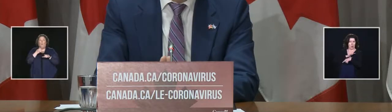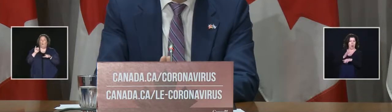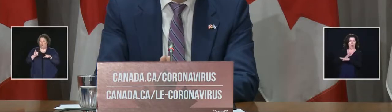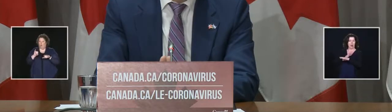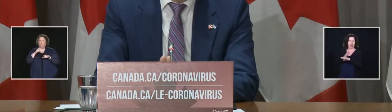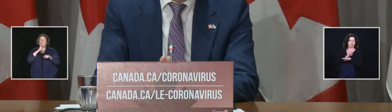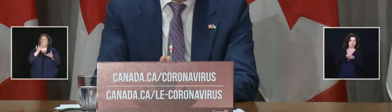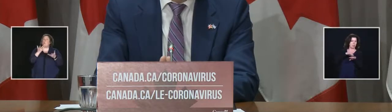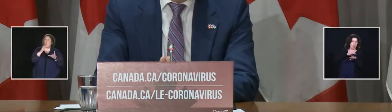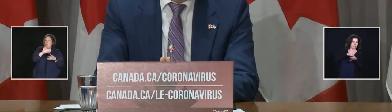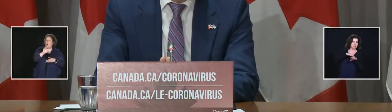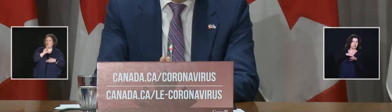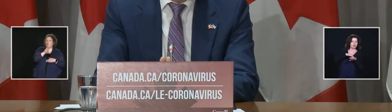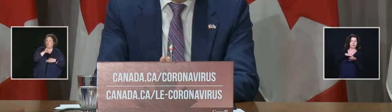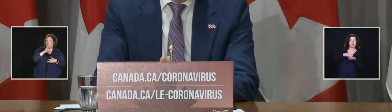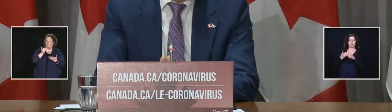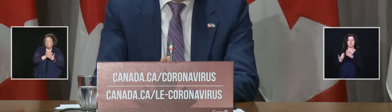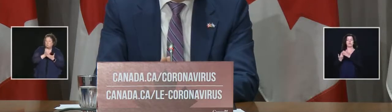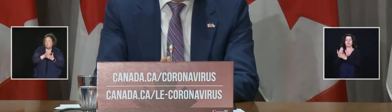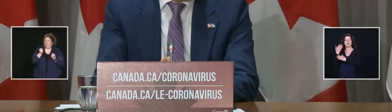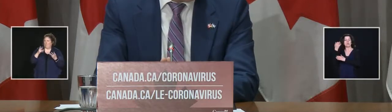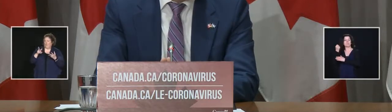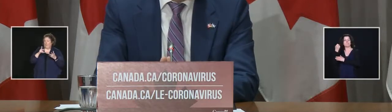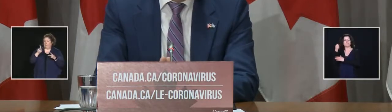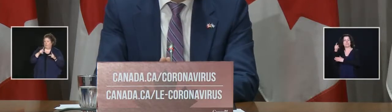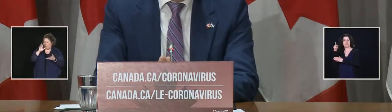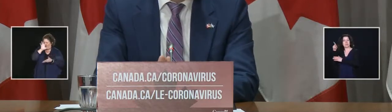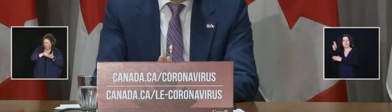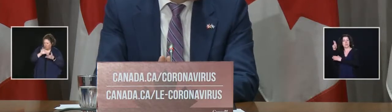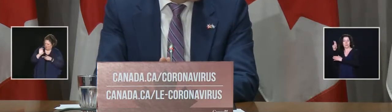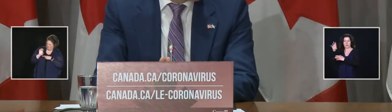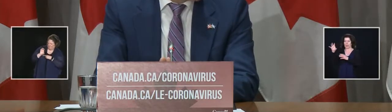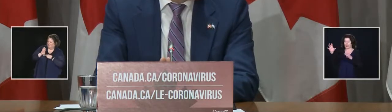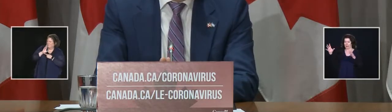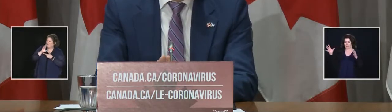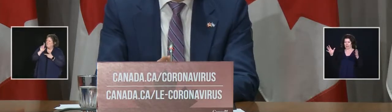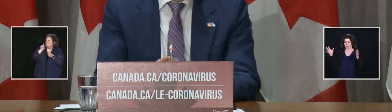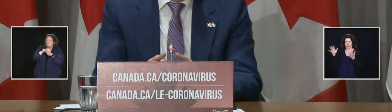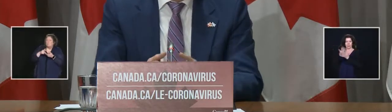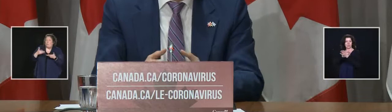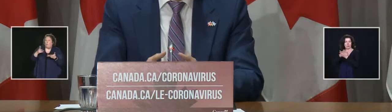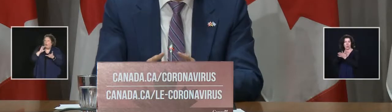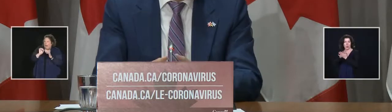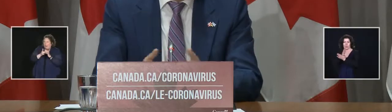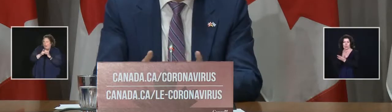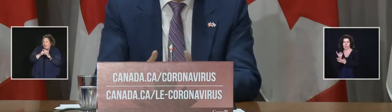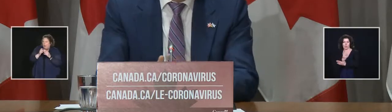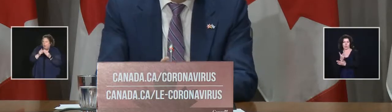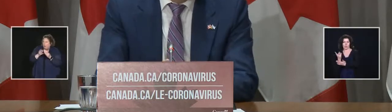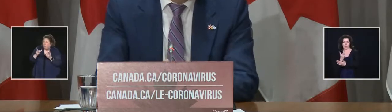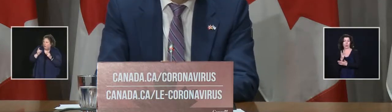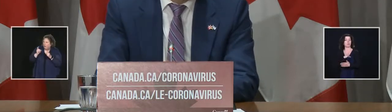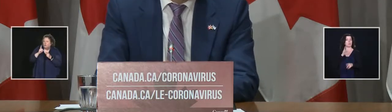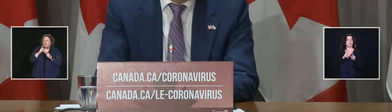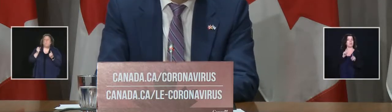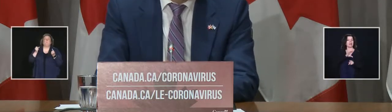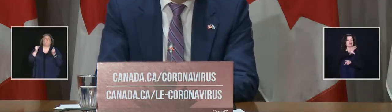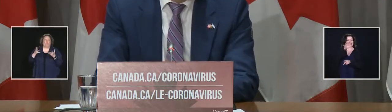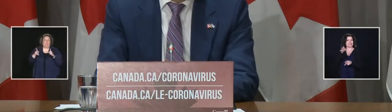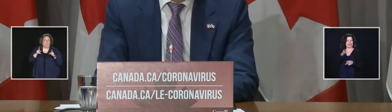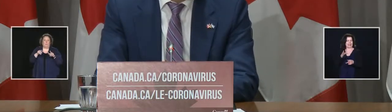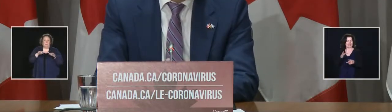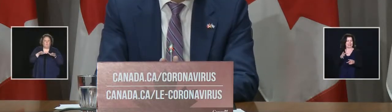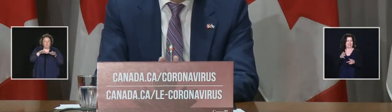had difficulty understanding exactly how and when it would be delivered. So most of these people, the vast majority of these people, are